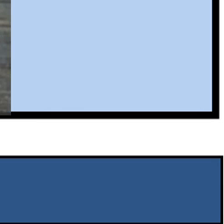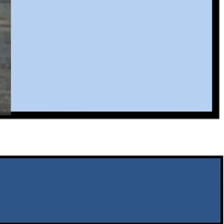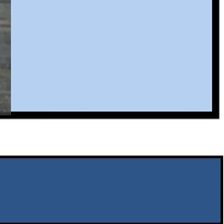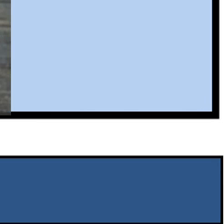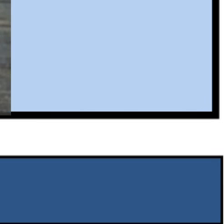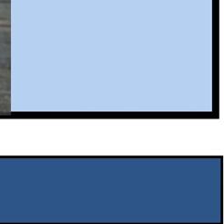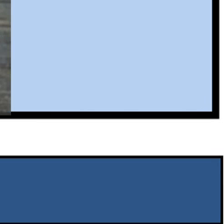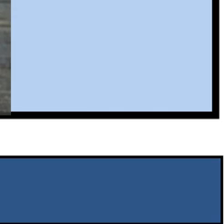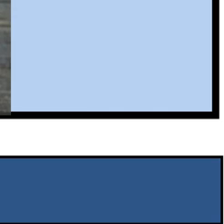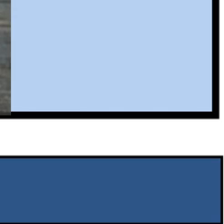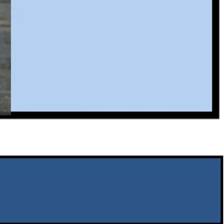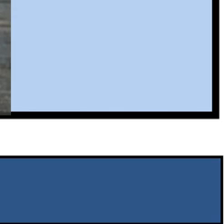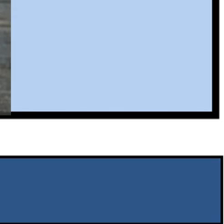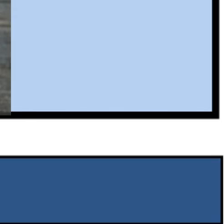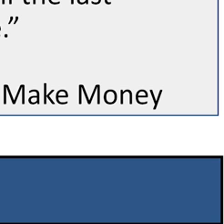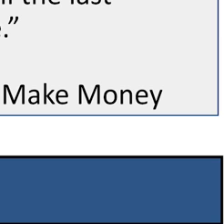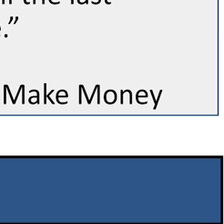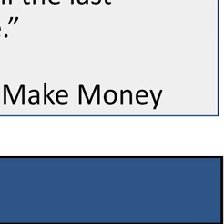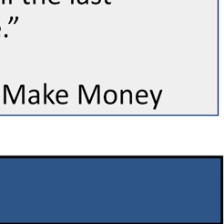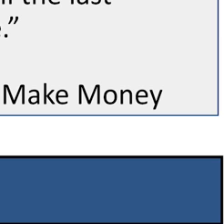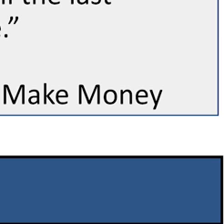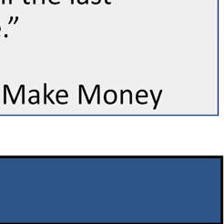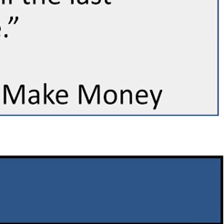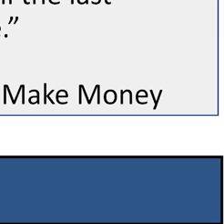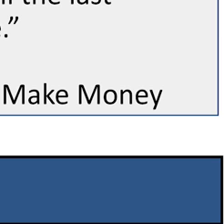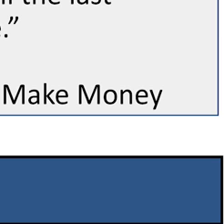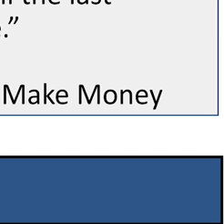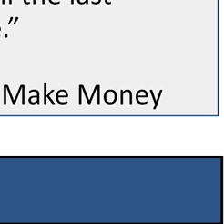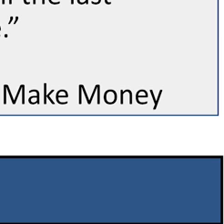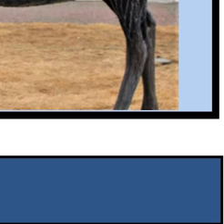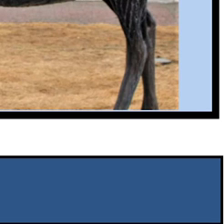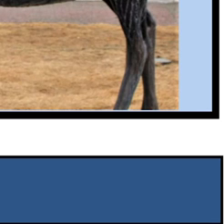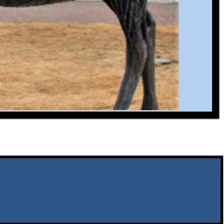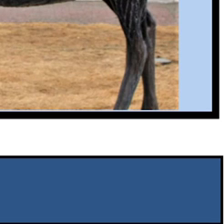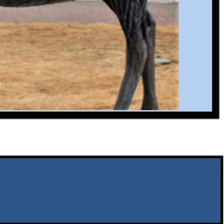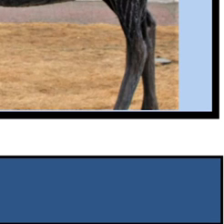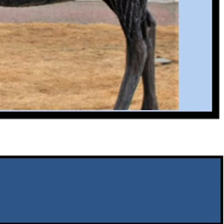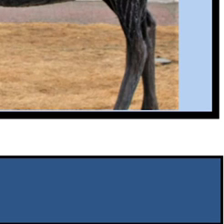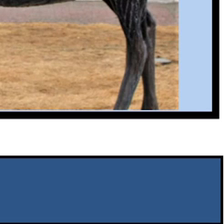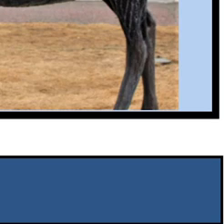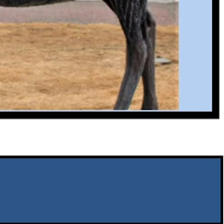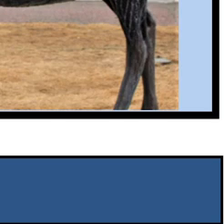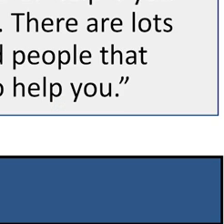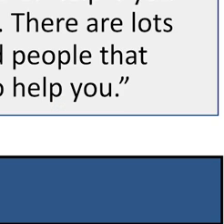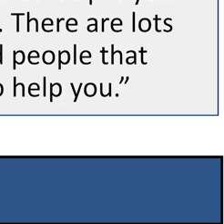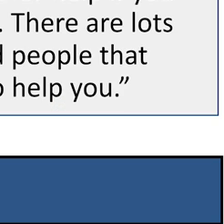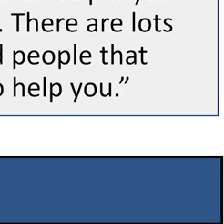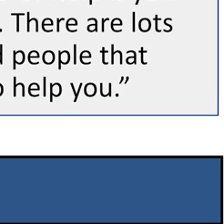Geese. Caleb DePriest. Taylor Oldham. Dawson Van